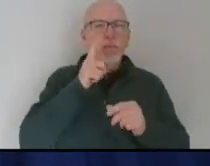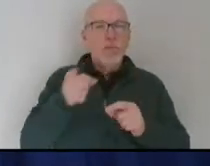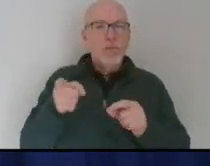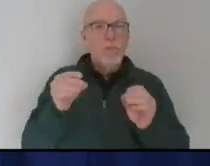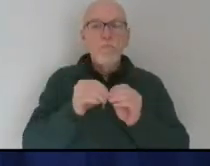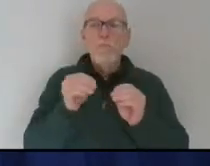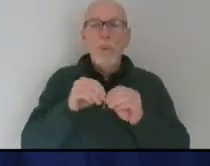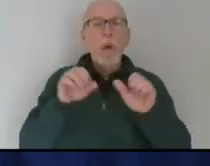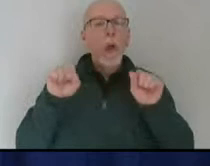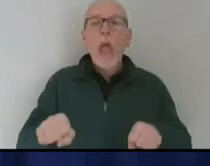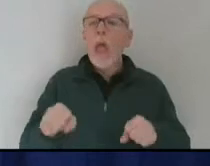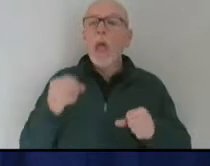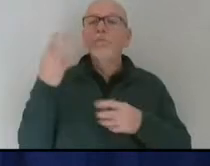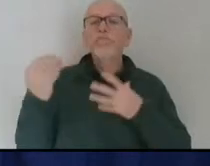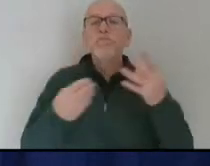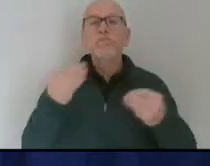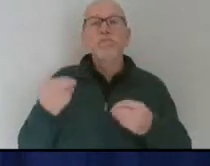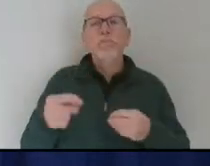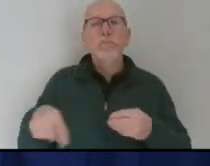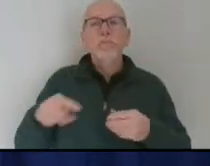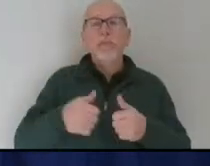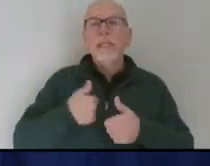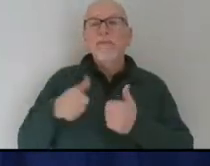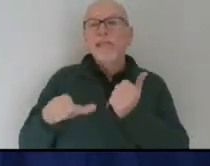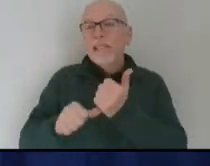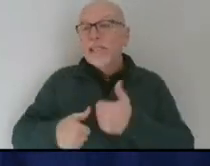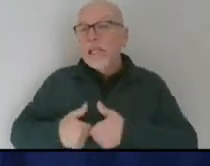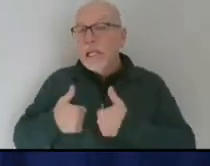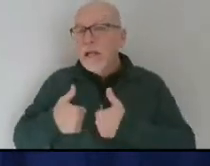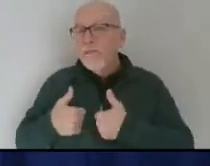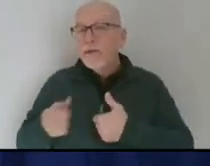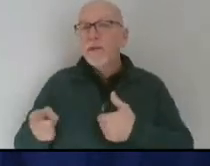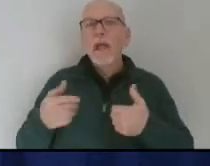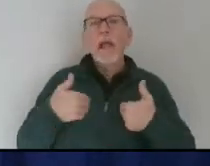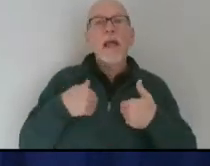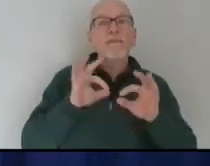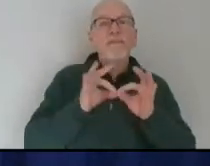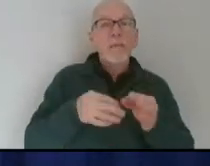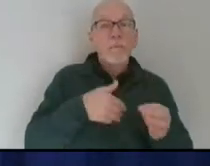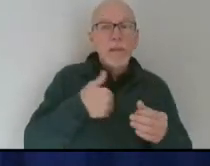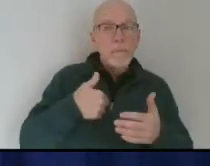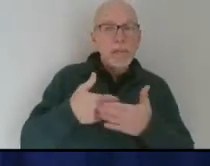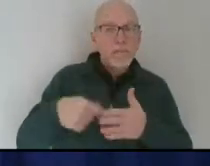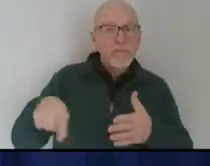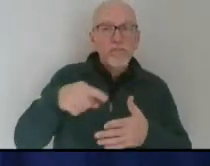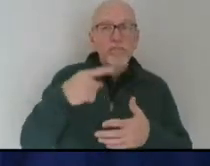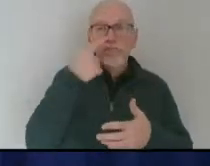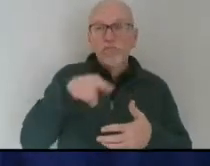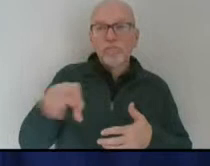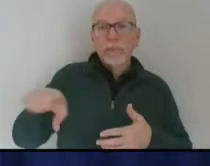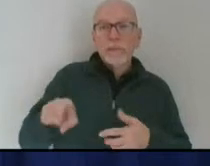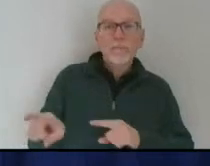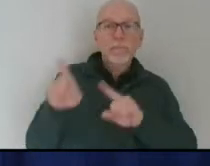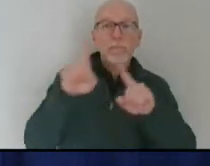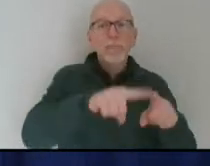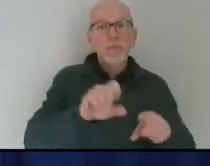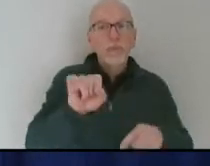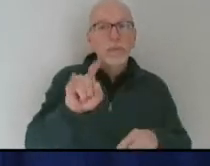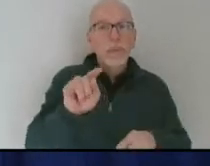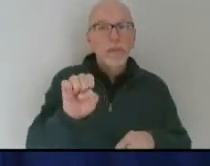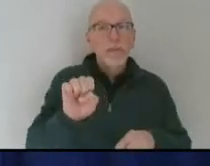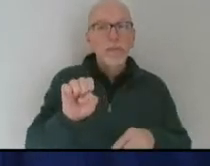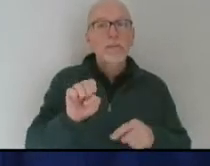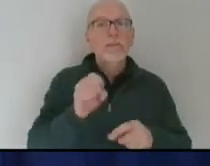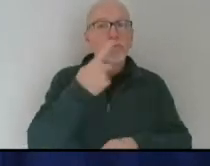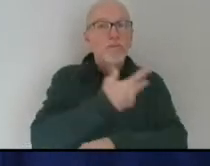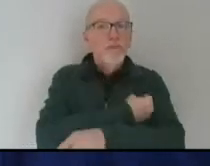that may be living in assisted living facilities, that have family members that do want to take them to a site and get that done